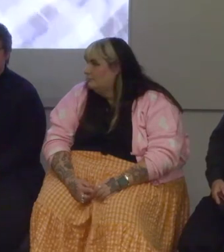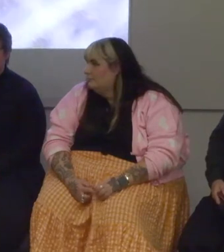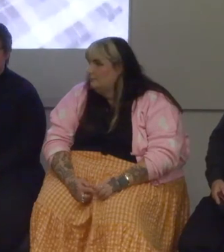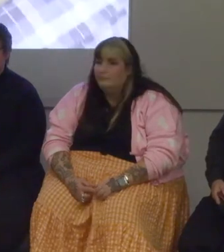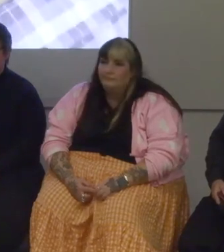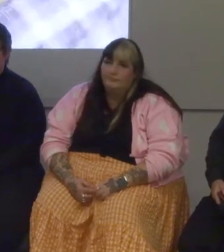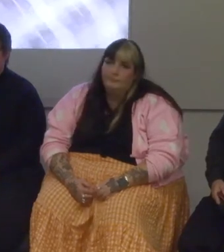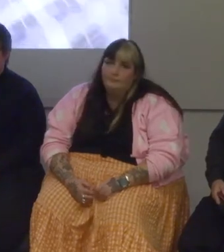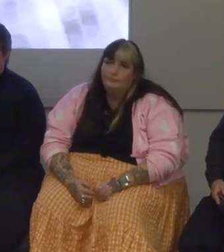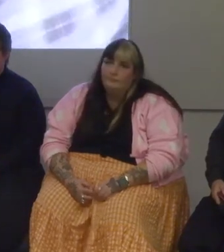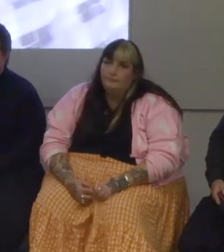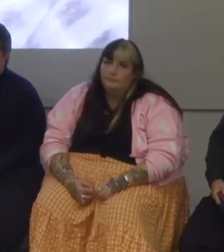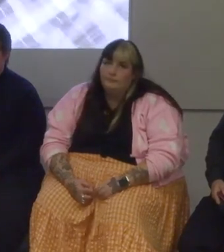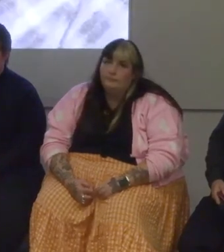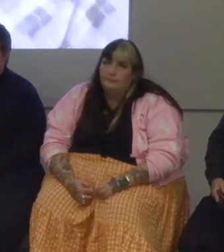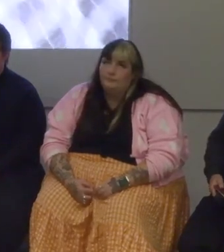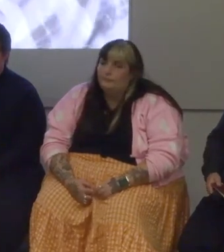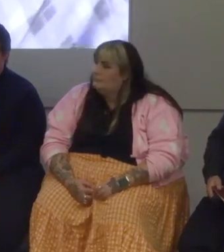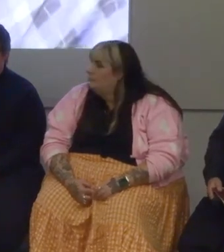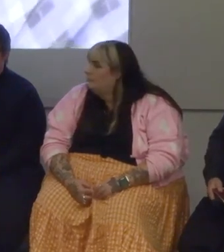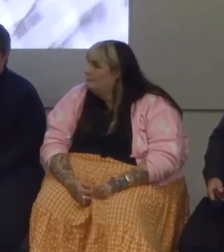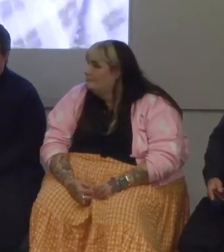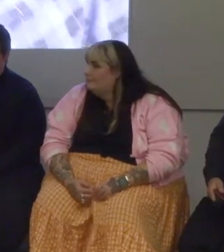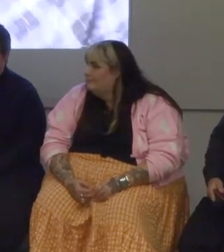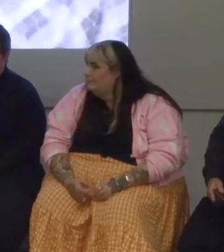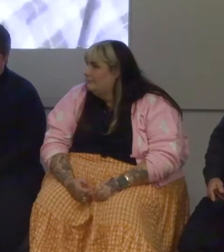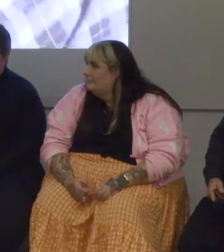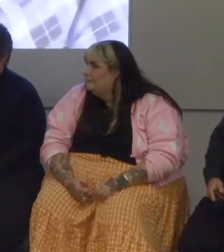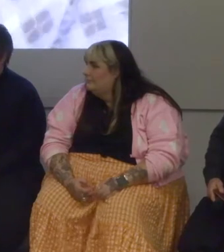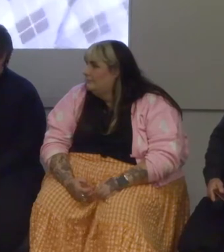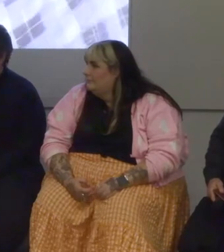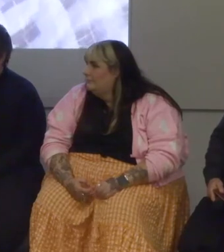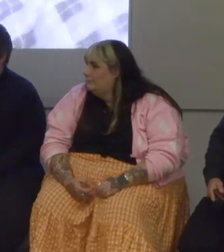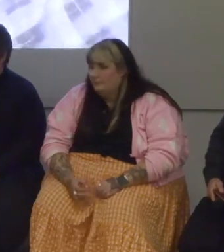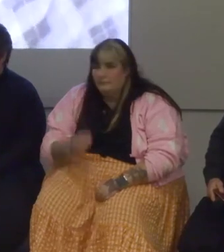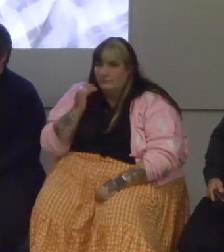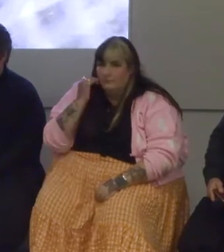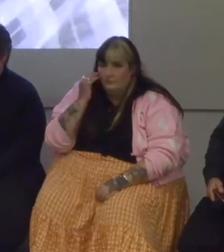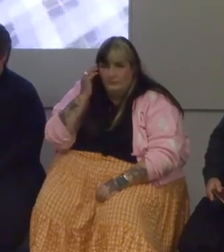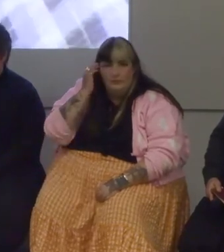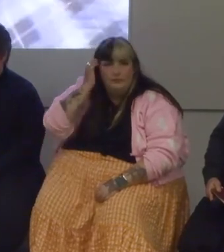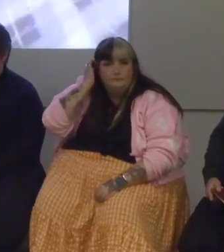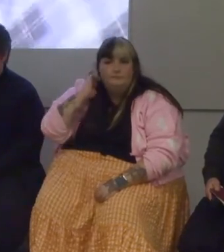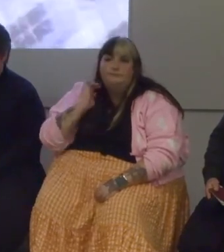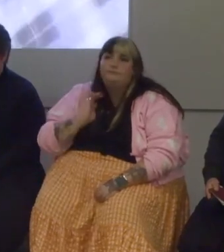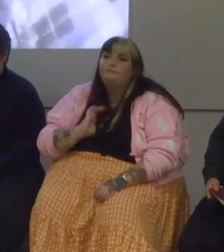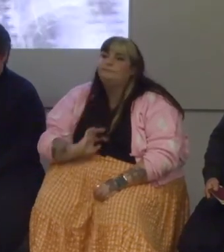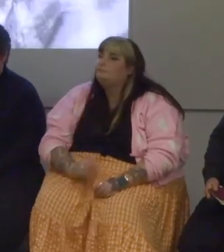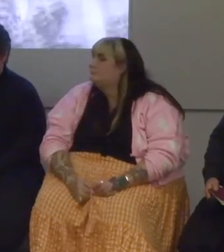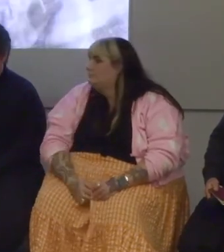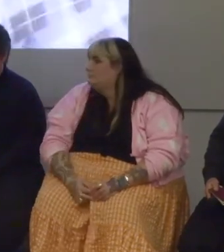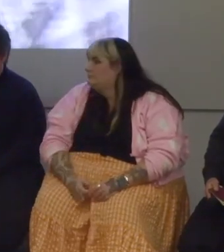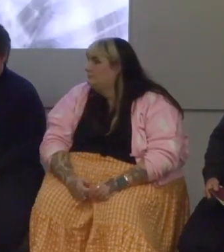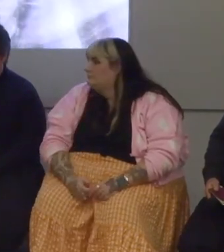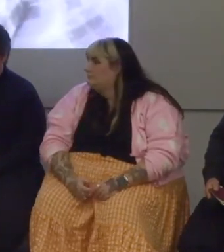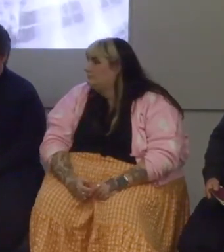works has actually really added much value. Paul mentioned value before, And I think, you know, it's quite resonant within